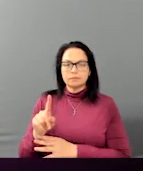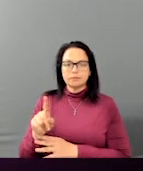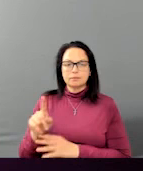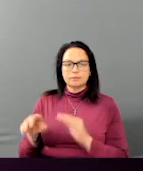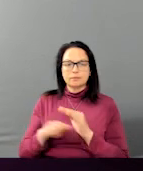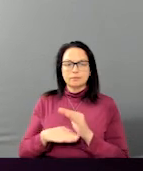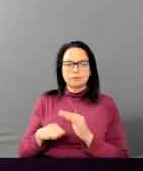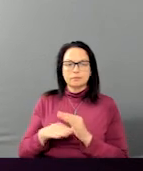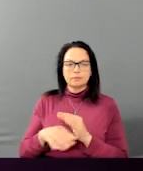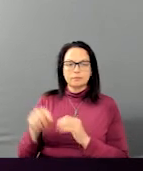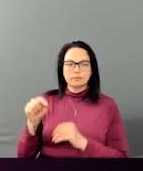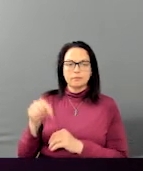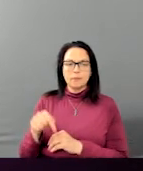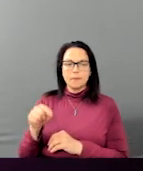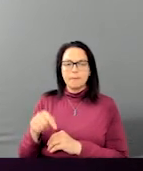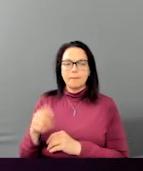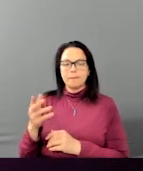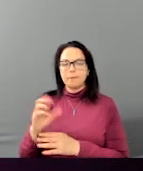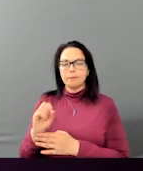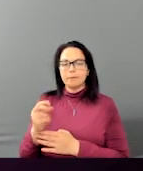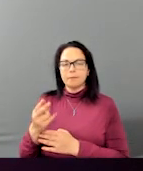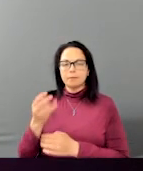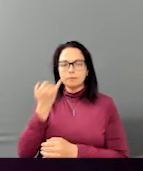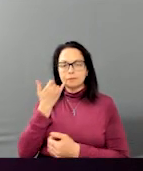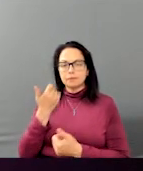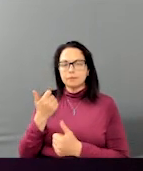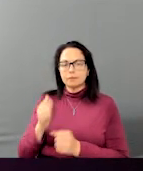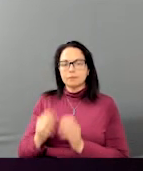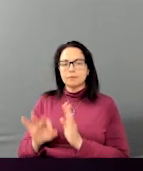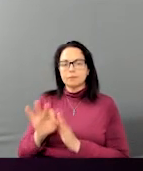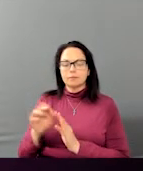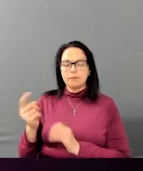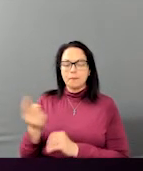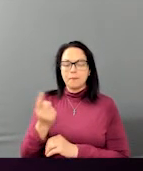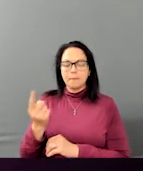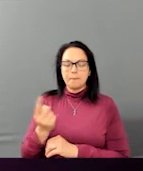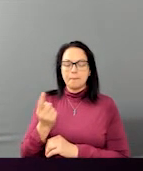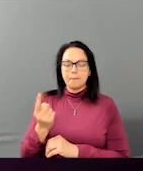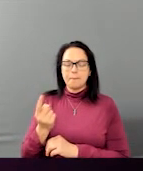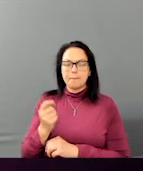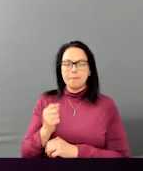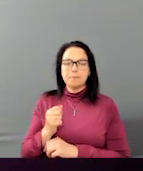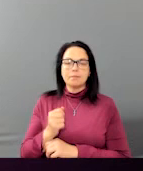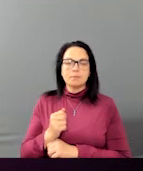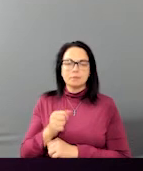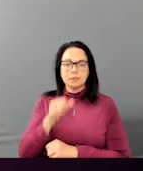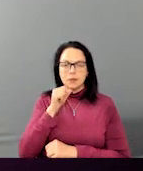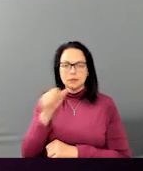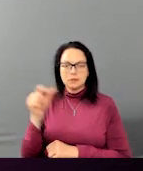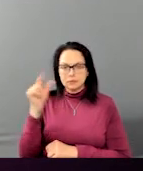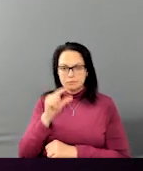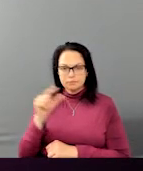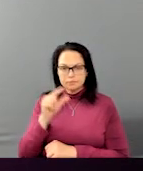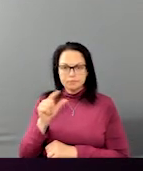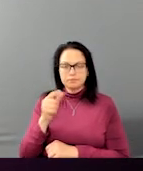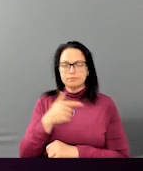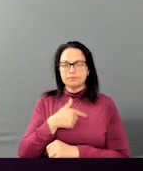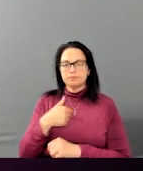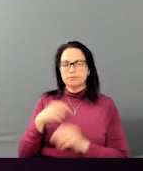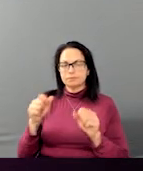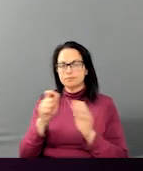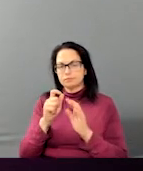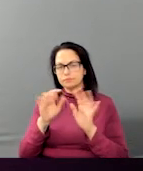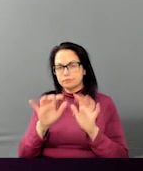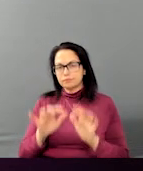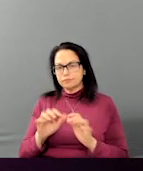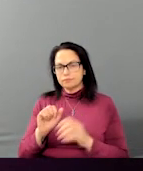escape hatch if you're trying to find some container or something that's not viewable. So we could write our enzyme